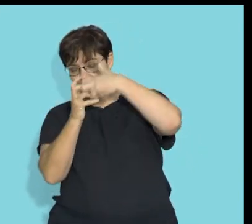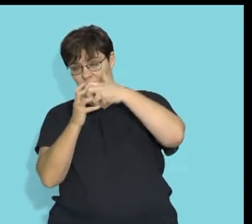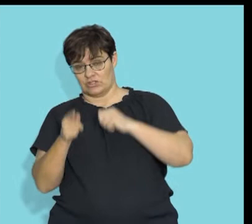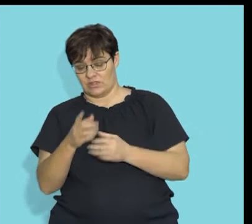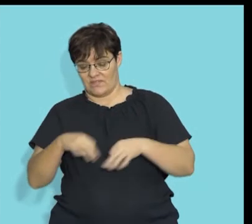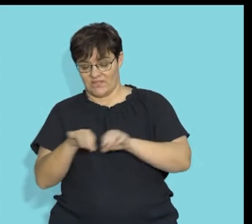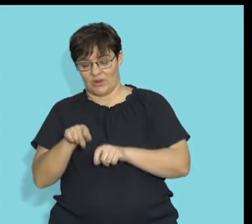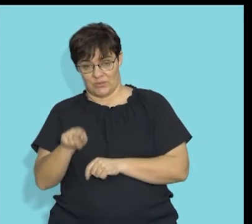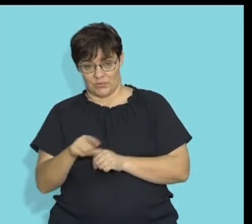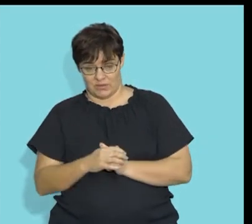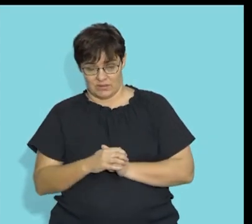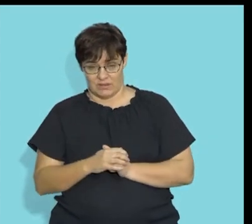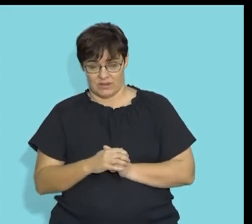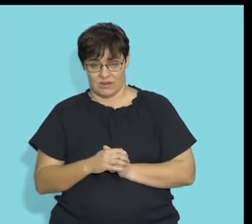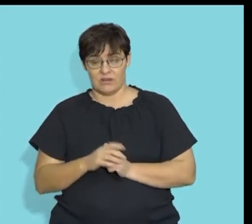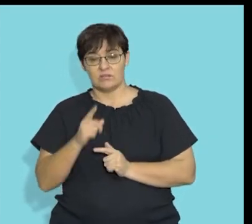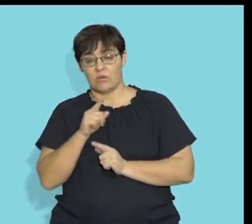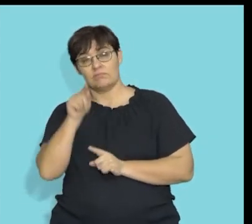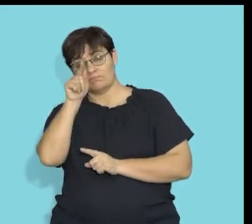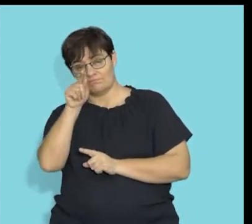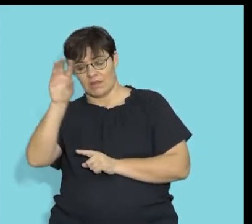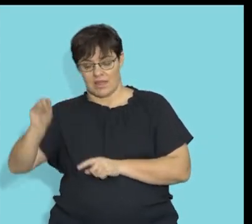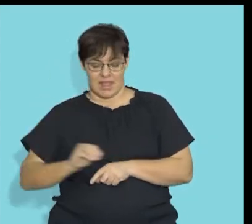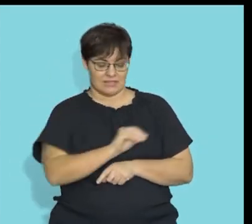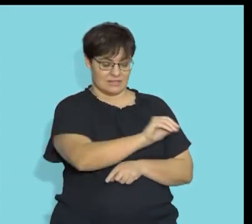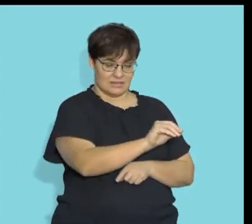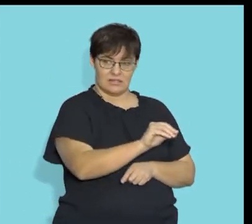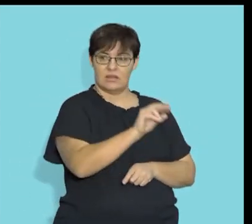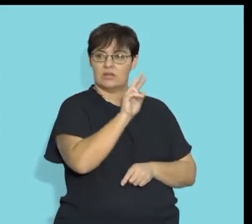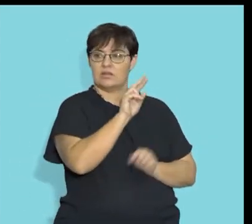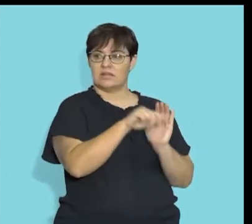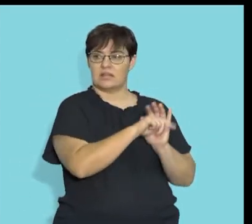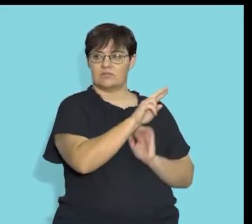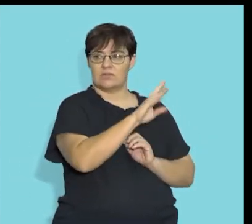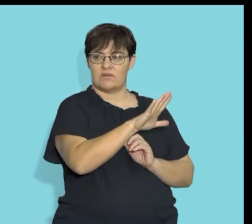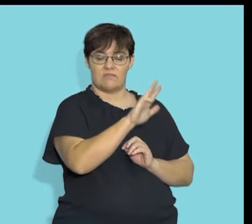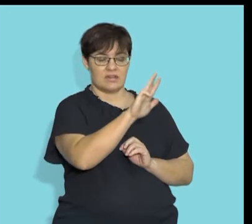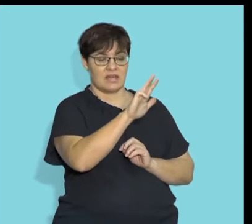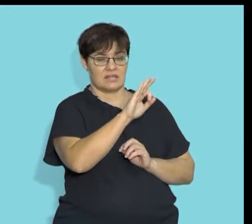the term value. So I'm going to be substituting in negative